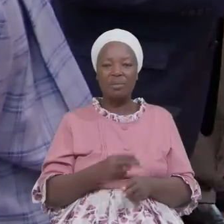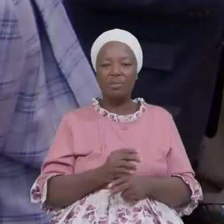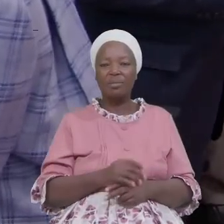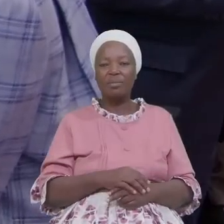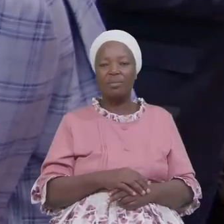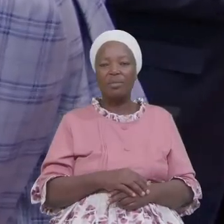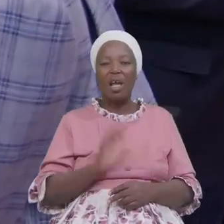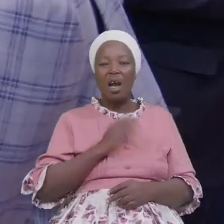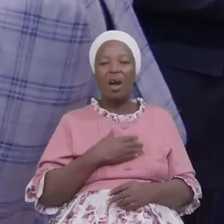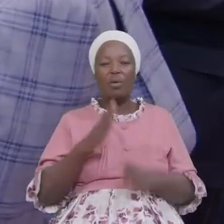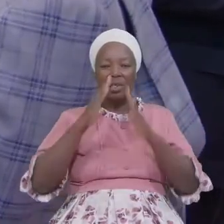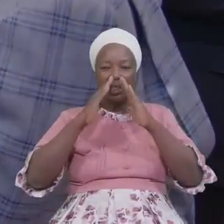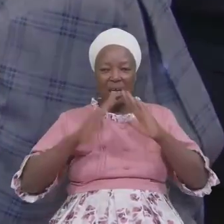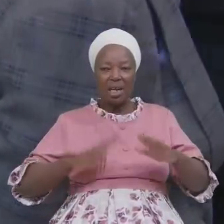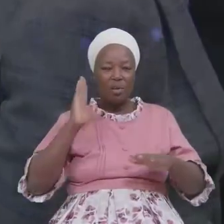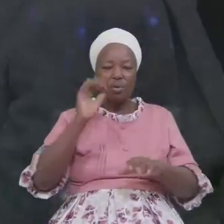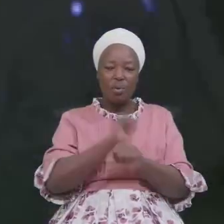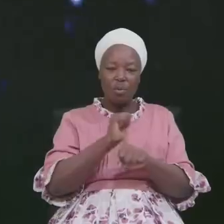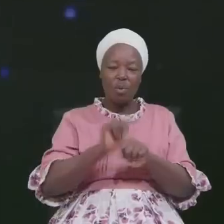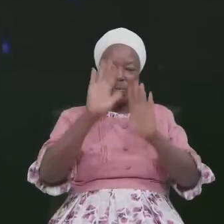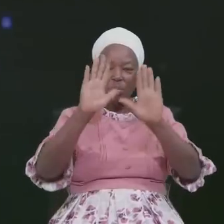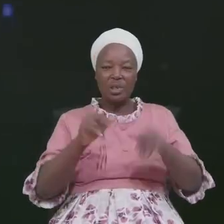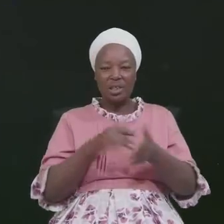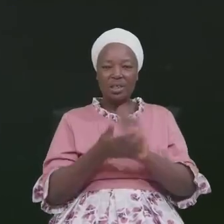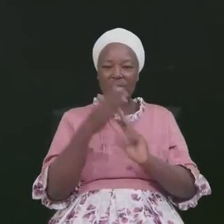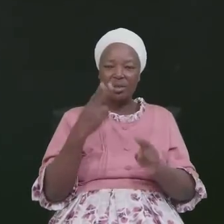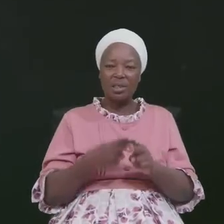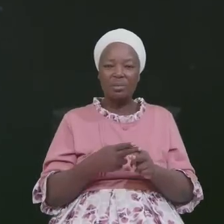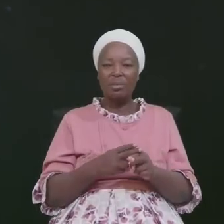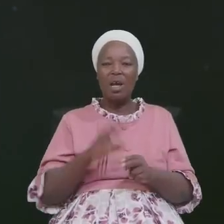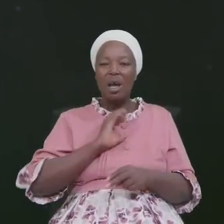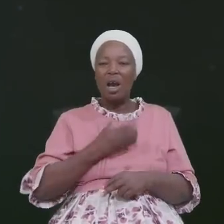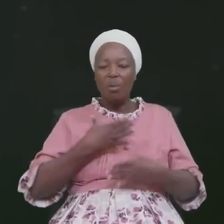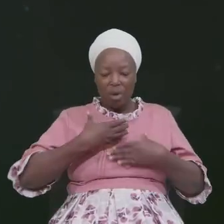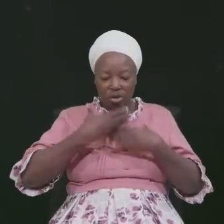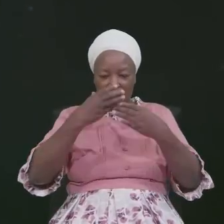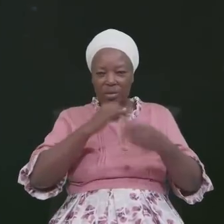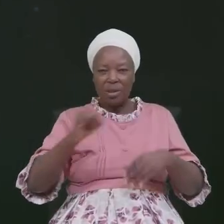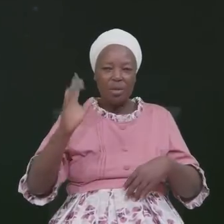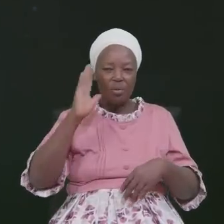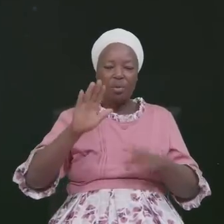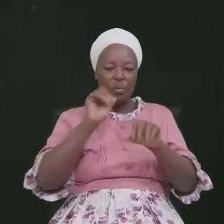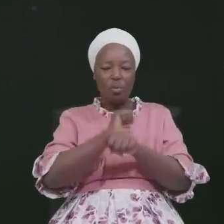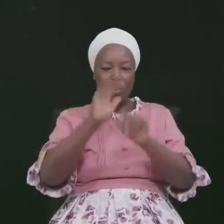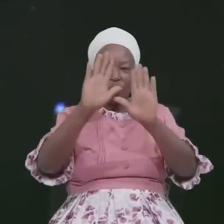Our silence will work wonders. Our shouting will work